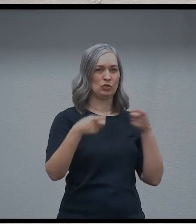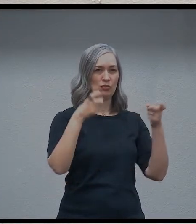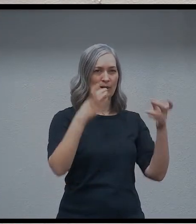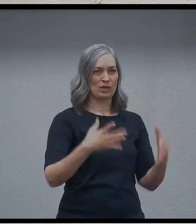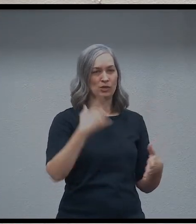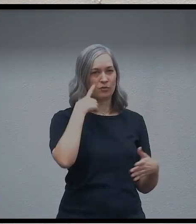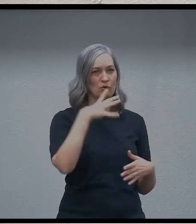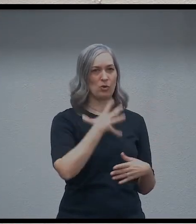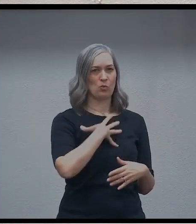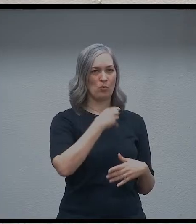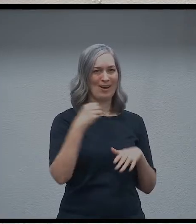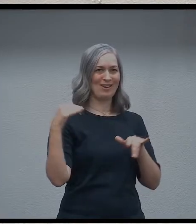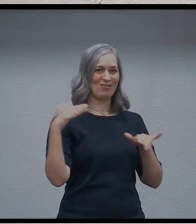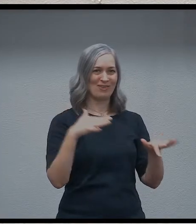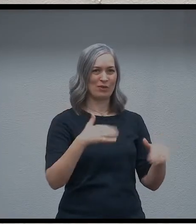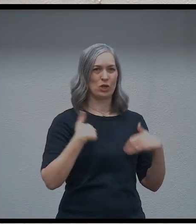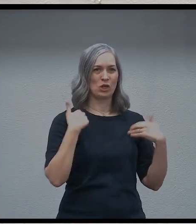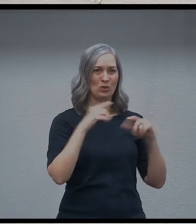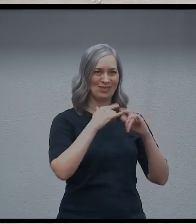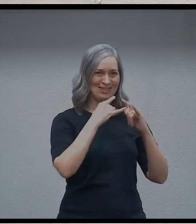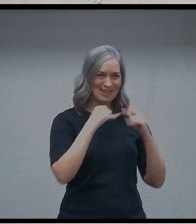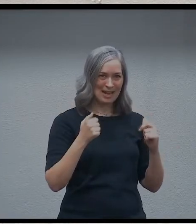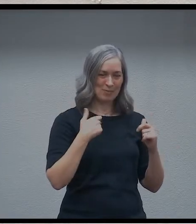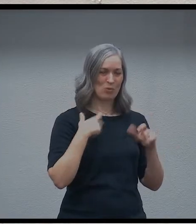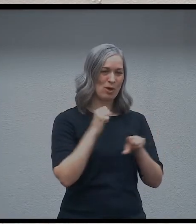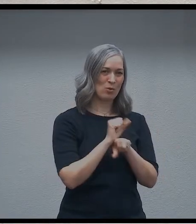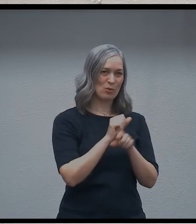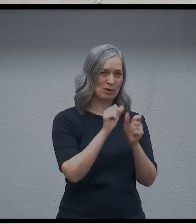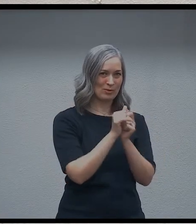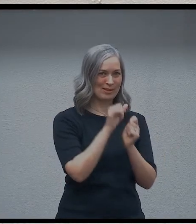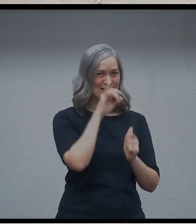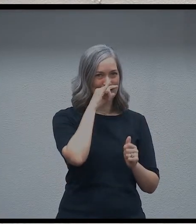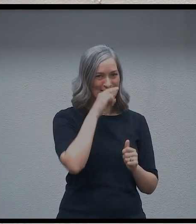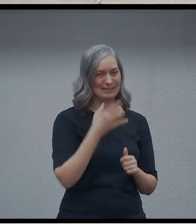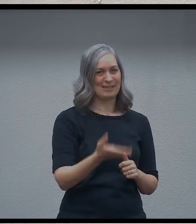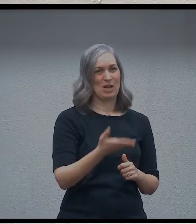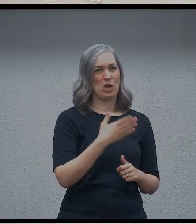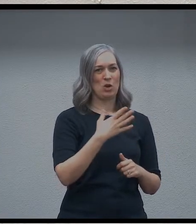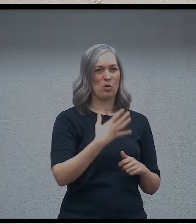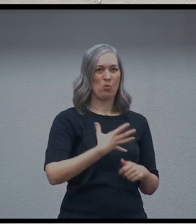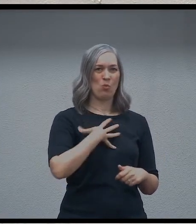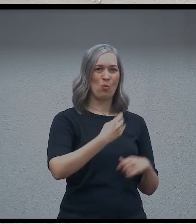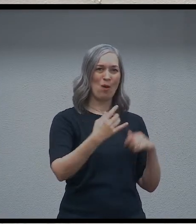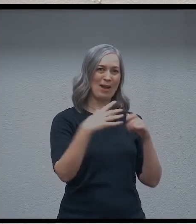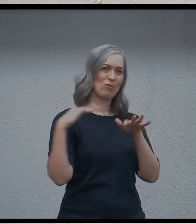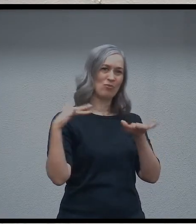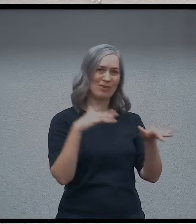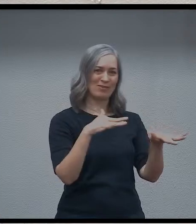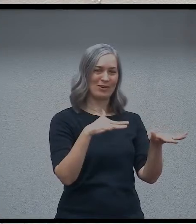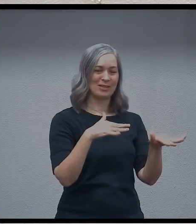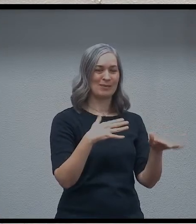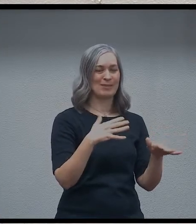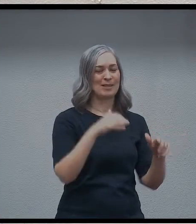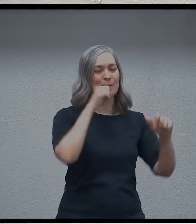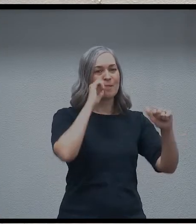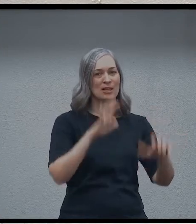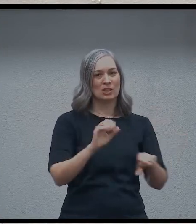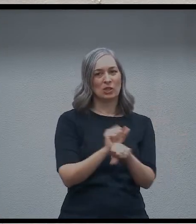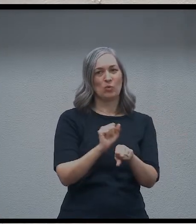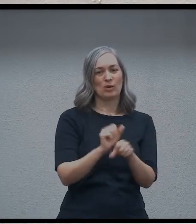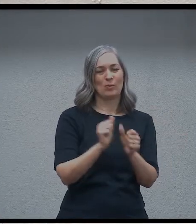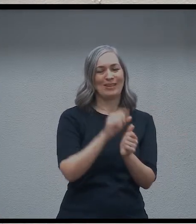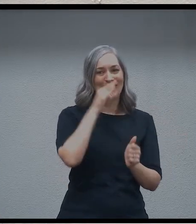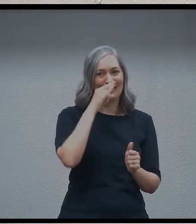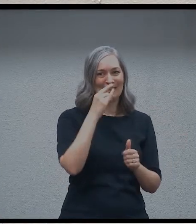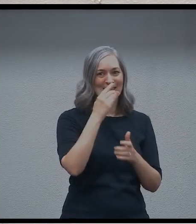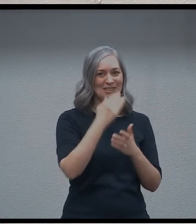with kids all the time at White River, and so it's really a blessing to go to a place outside of White River and see